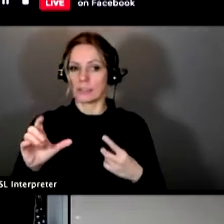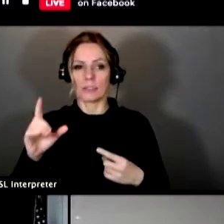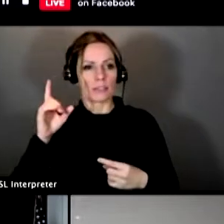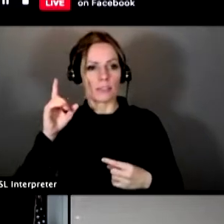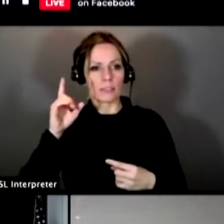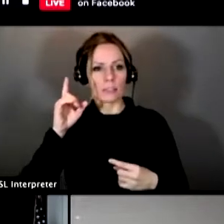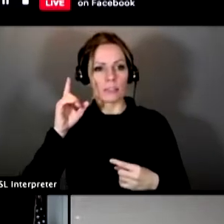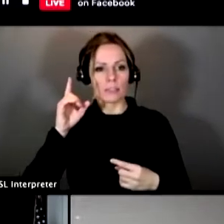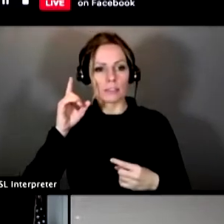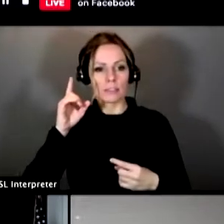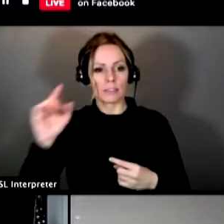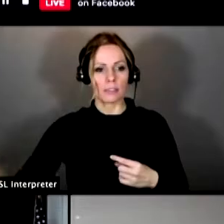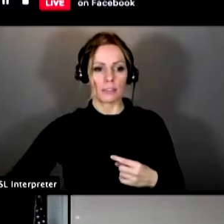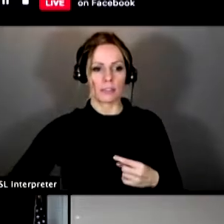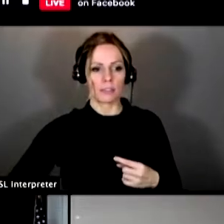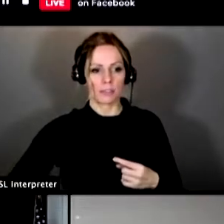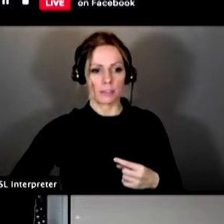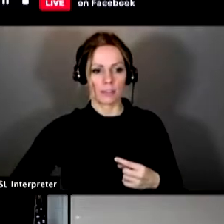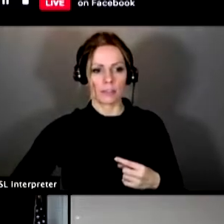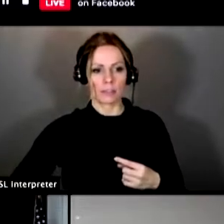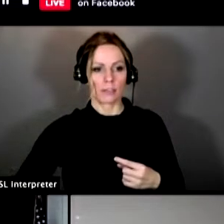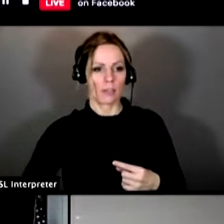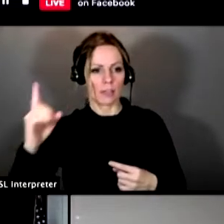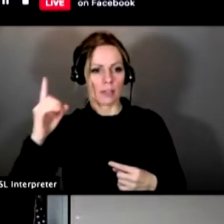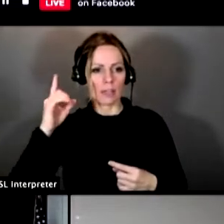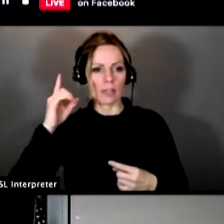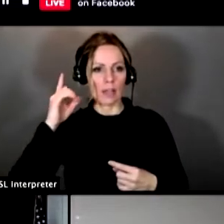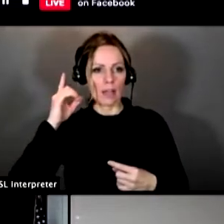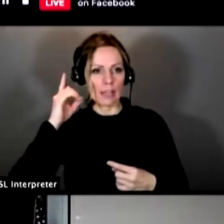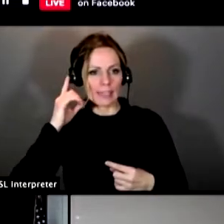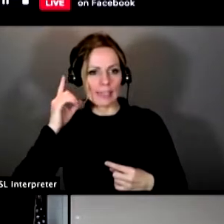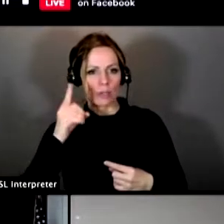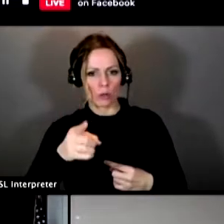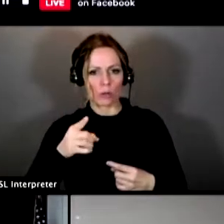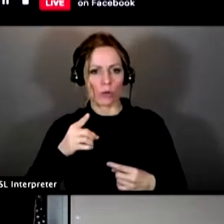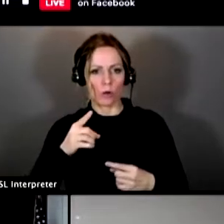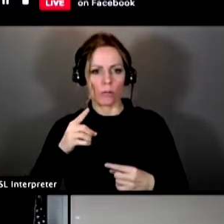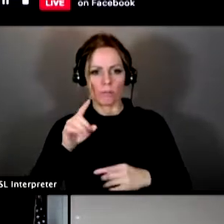I can hear that you're wanting to interject because you're ahead and you're behind on the video.